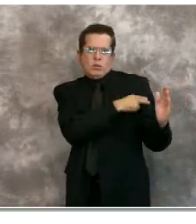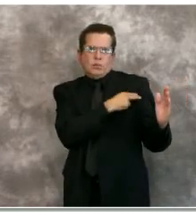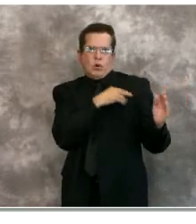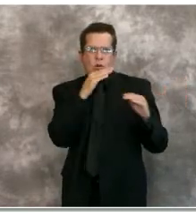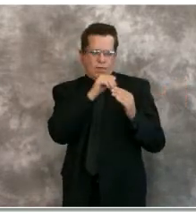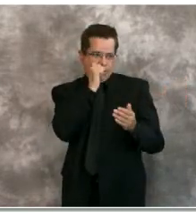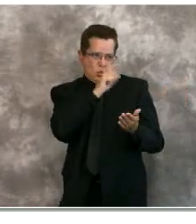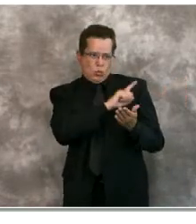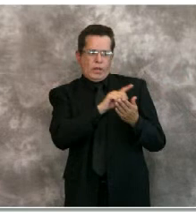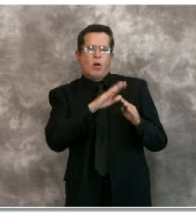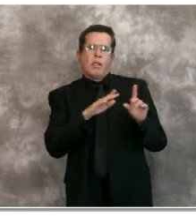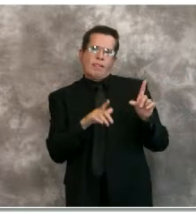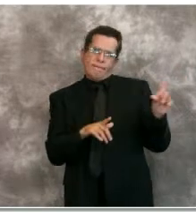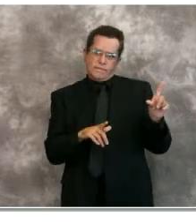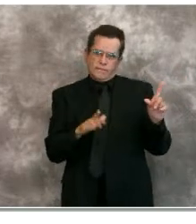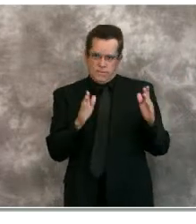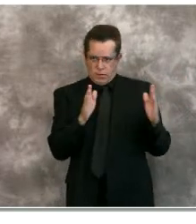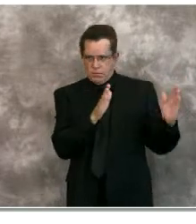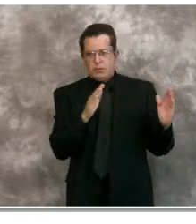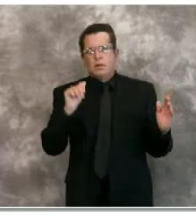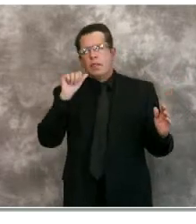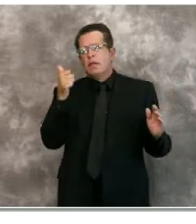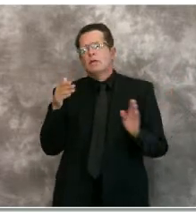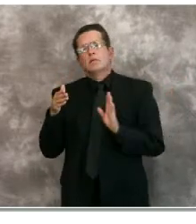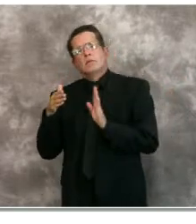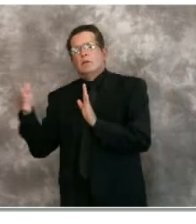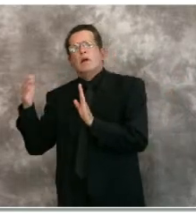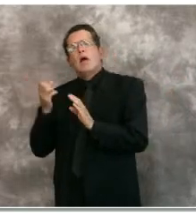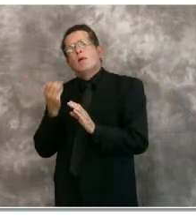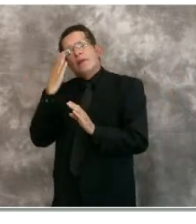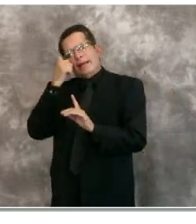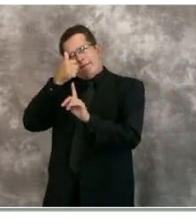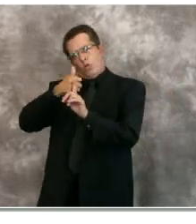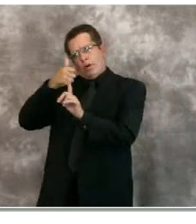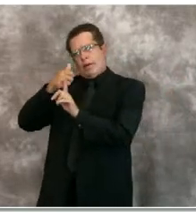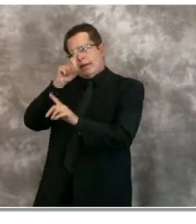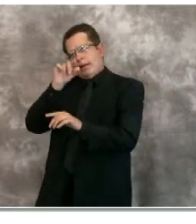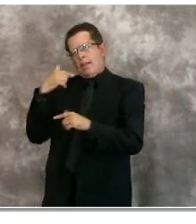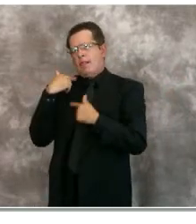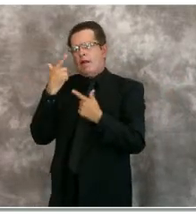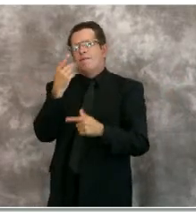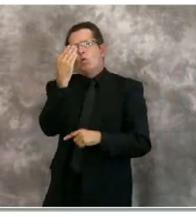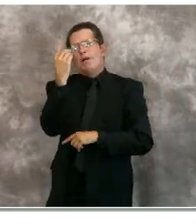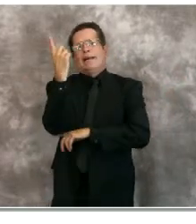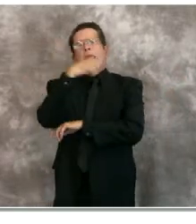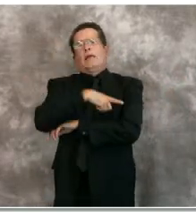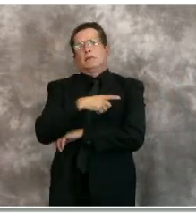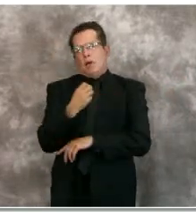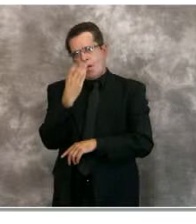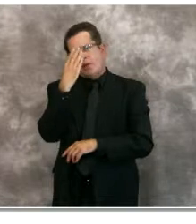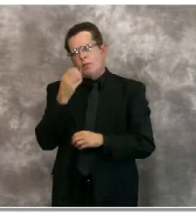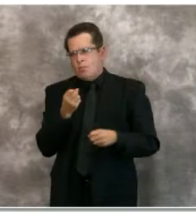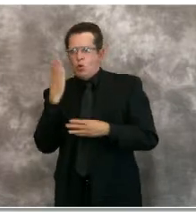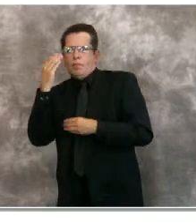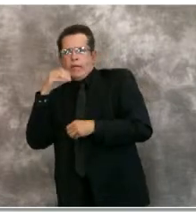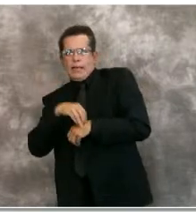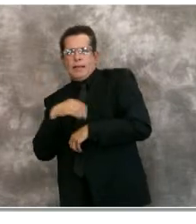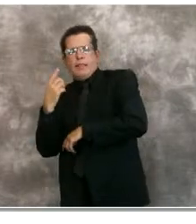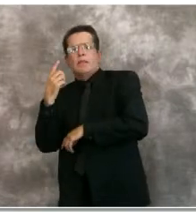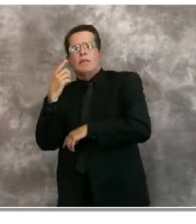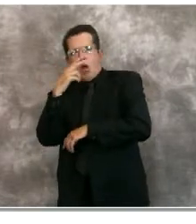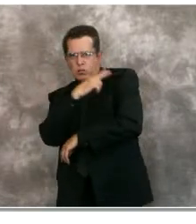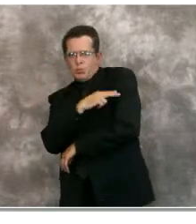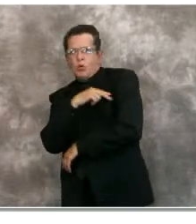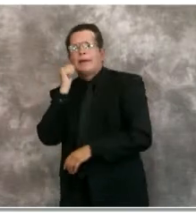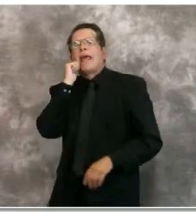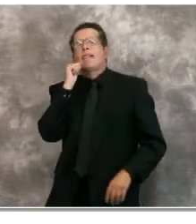hospitalizations on the left, and for the last 14 days, the number of hospitalizations, daily hospitalizations on the